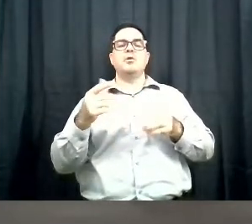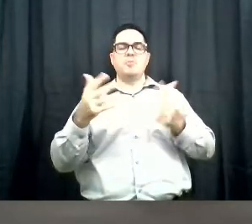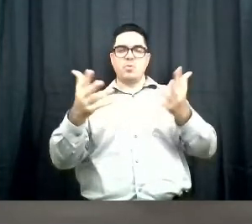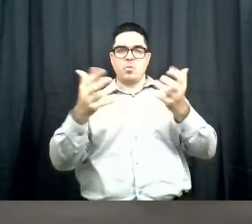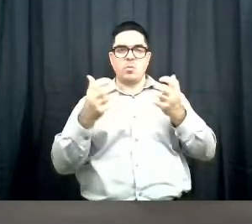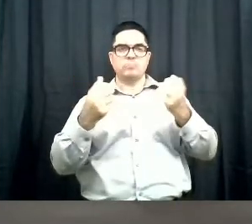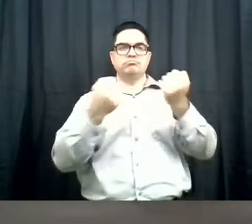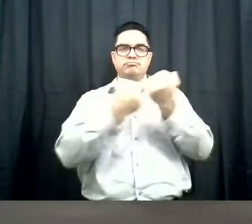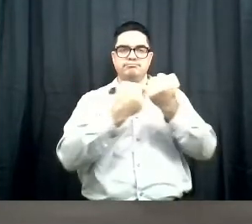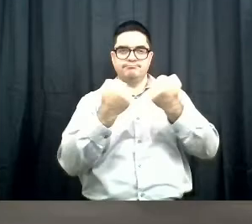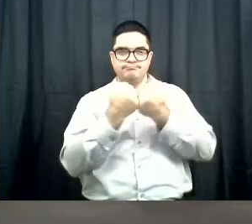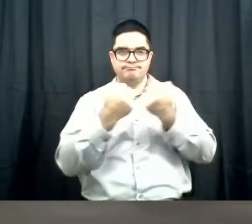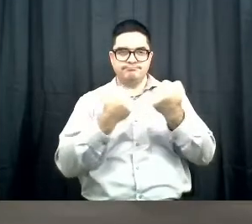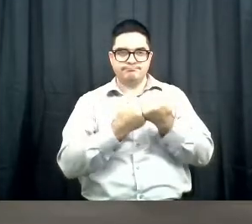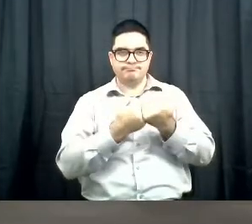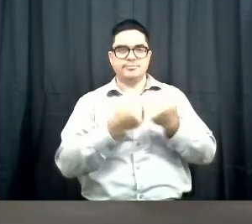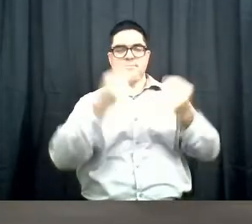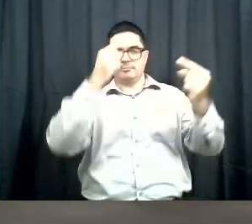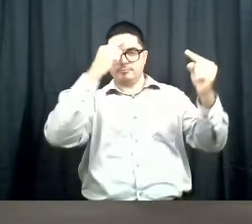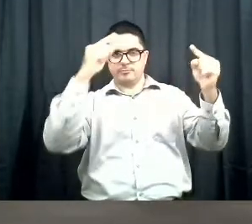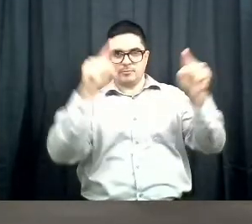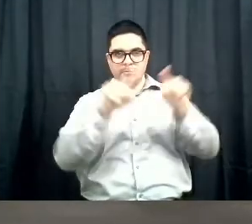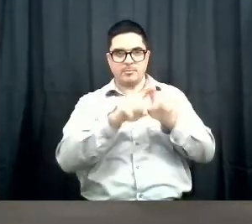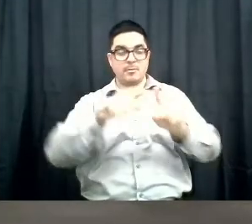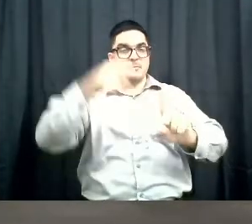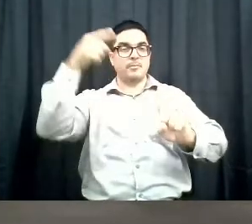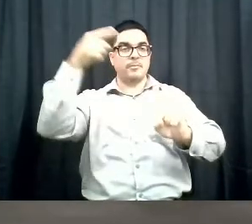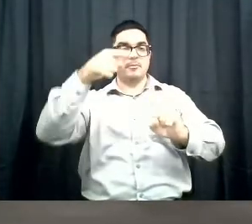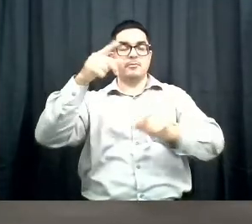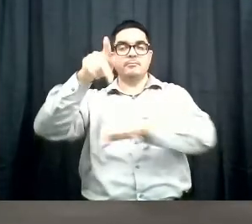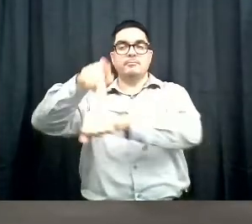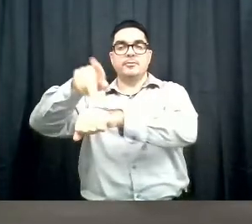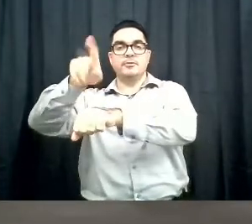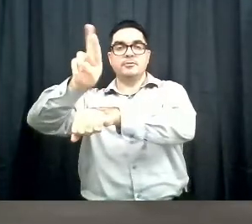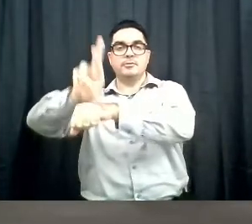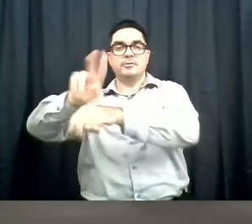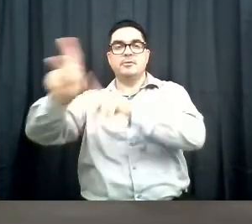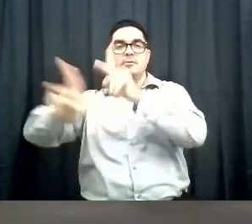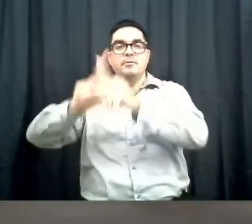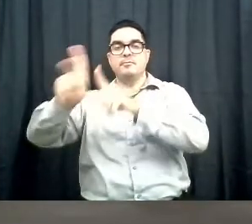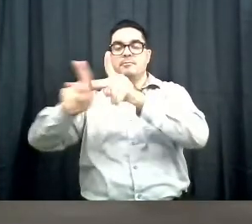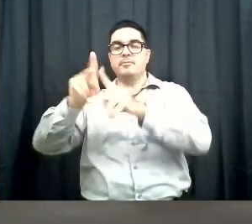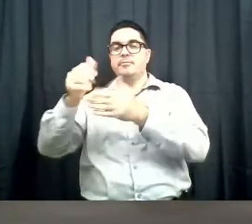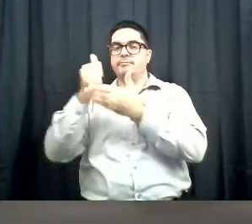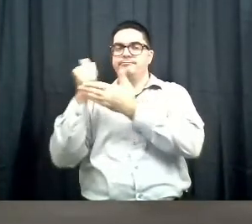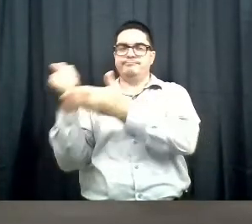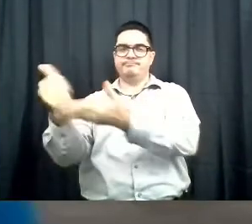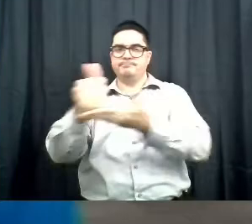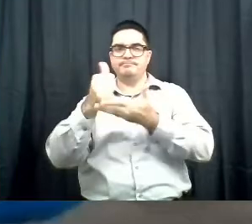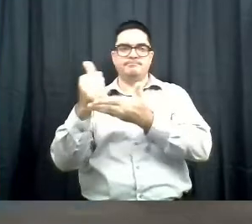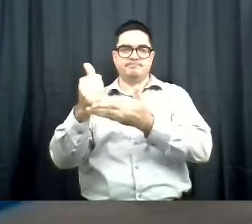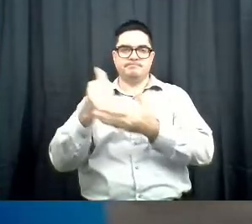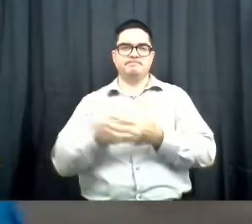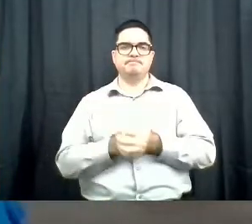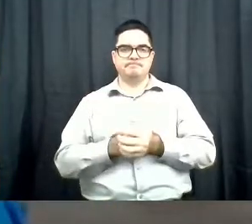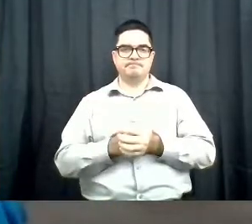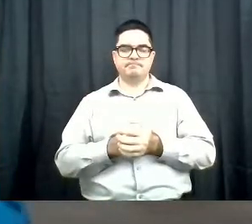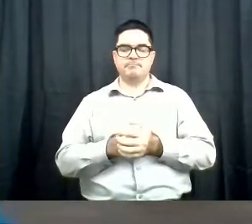consensus on these matters for the benefit of the people of Puerto Rico. Respectfully, Omar Marrero Diaz, Executive Director.